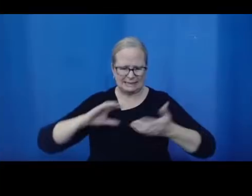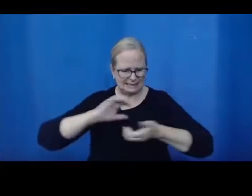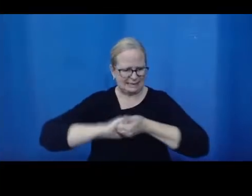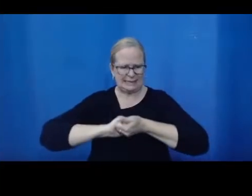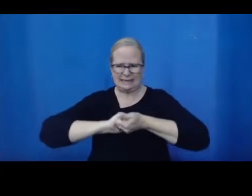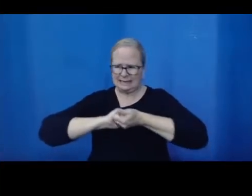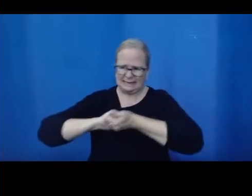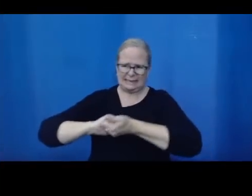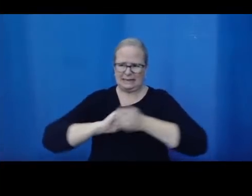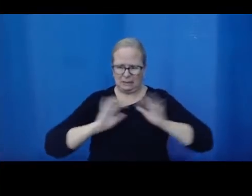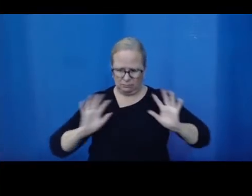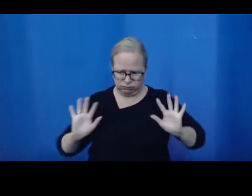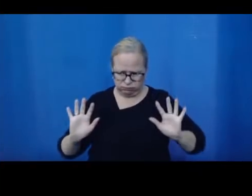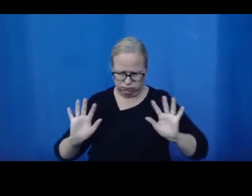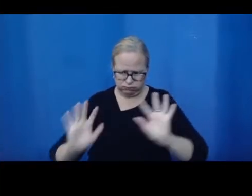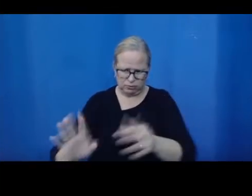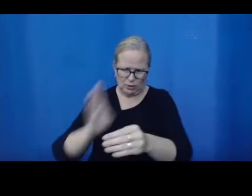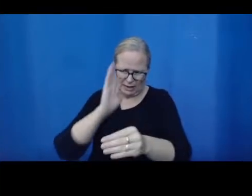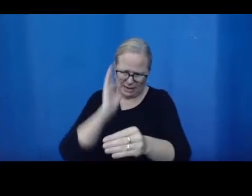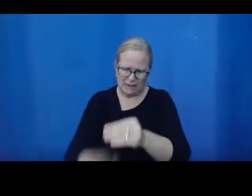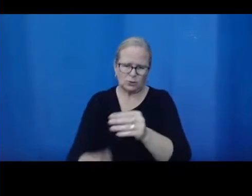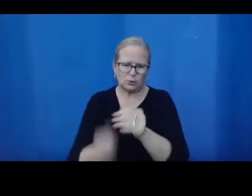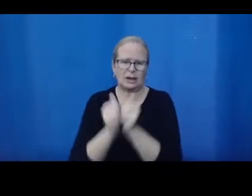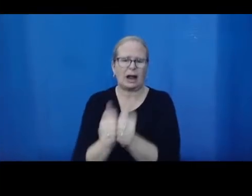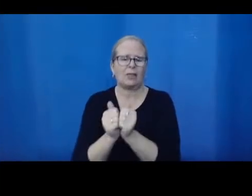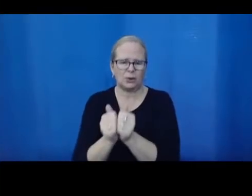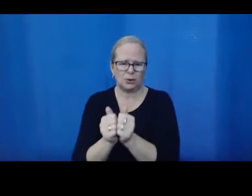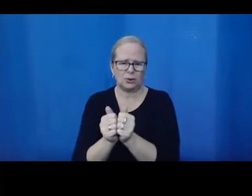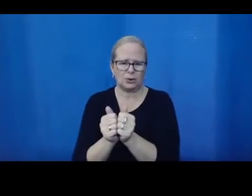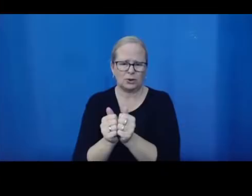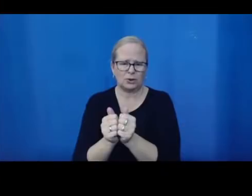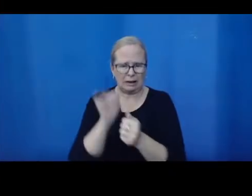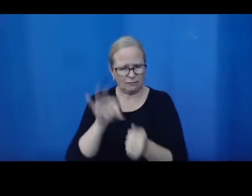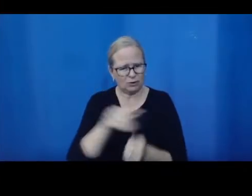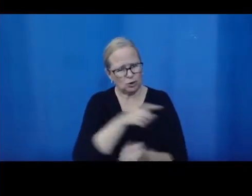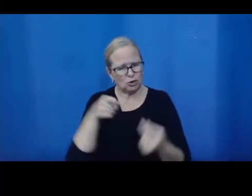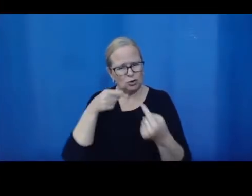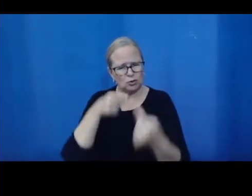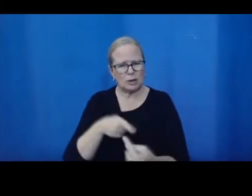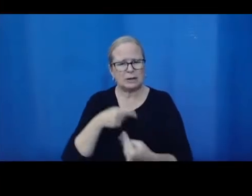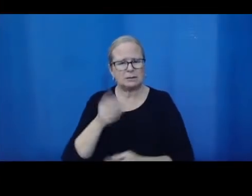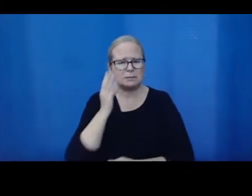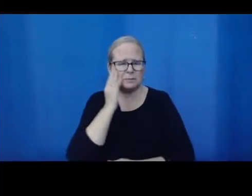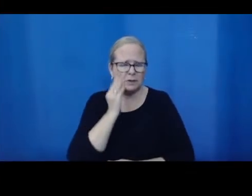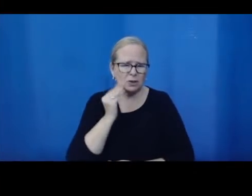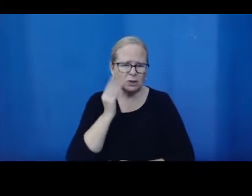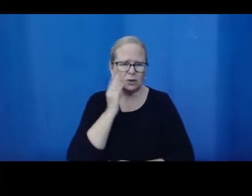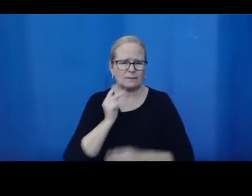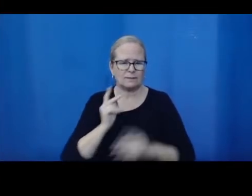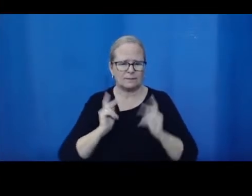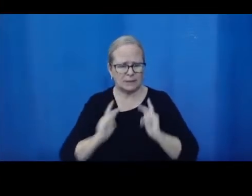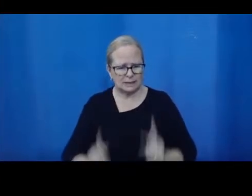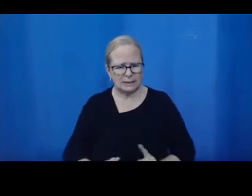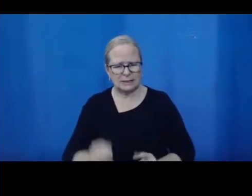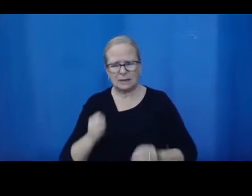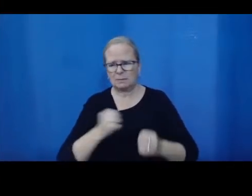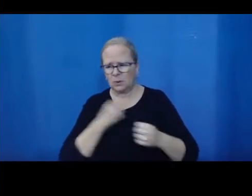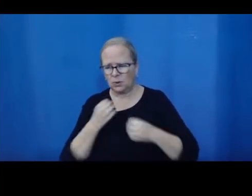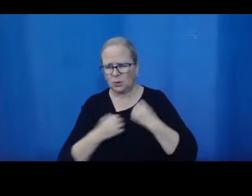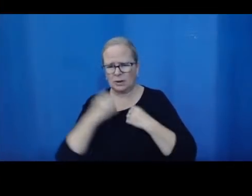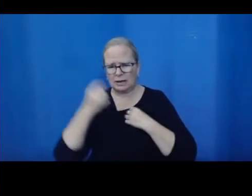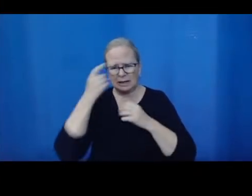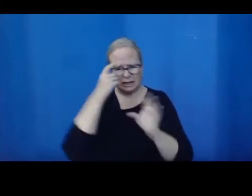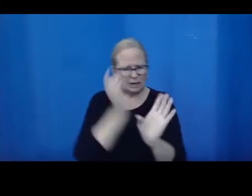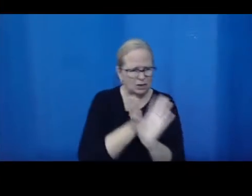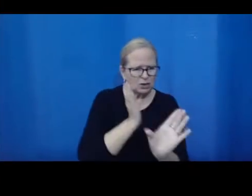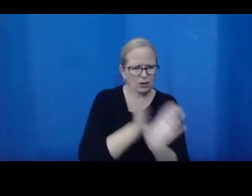physiological or emotional, psychological symptoms that we've talked about today, reach out for